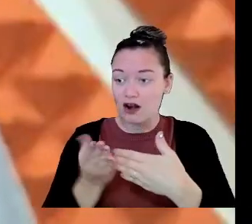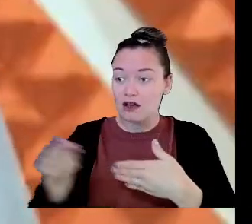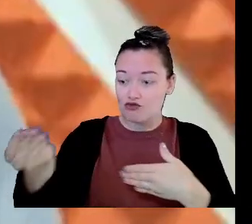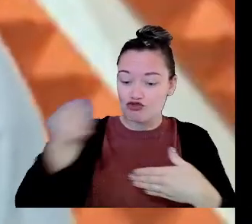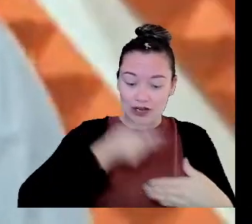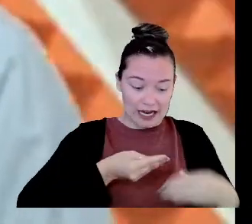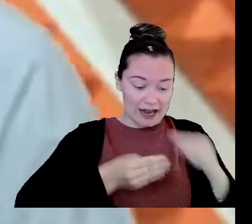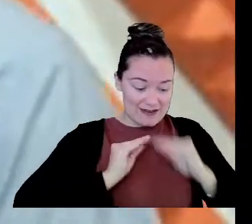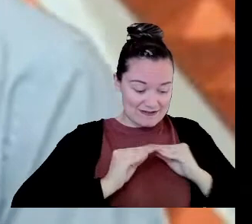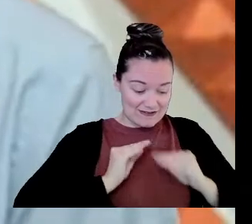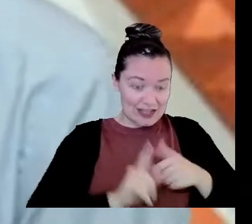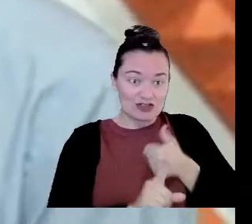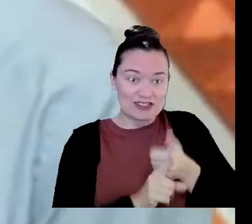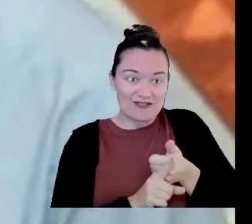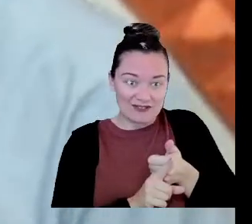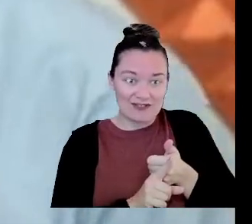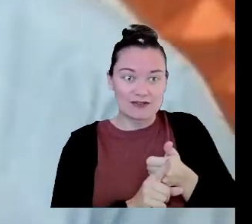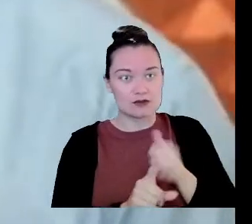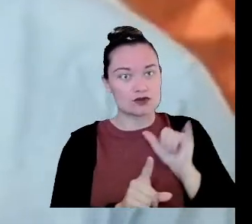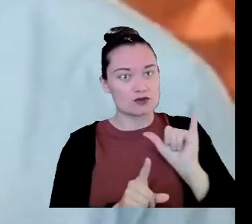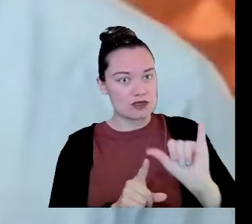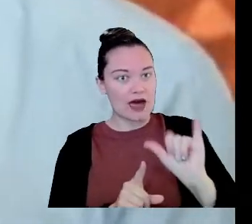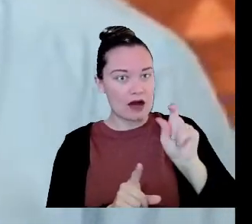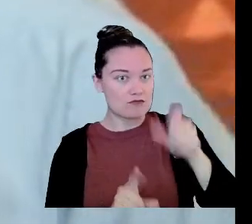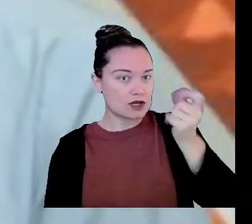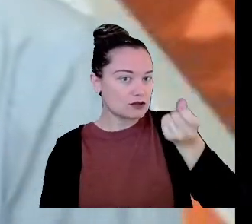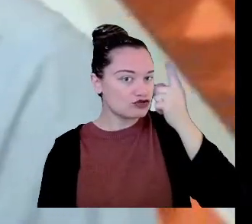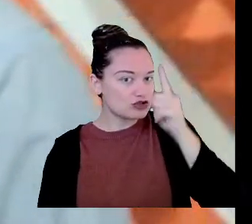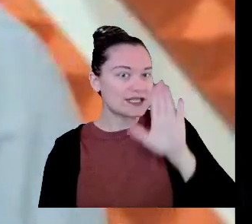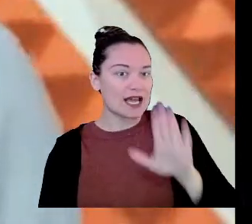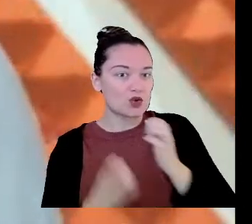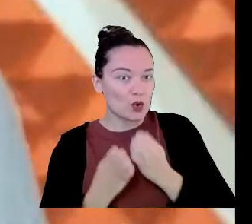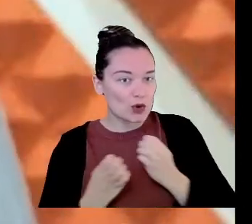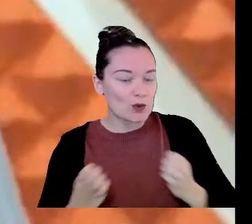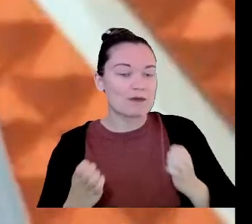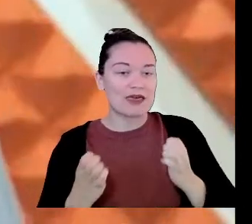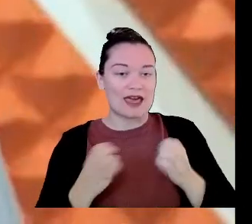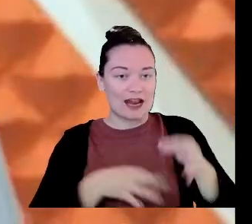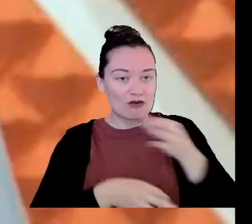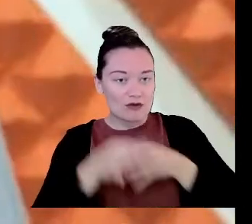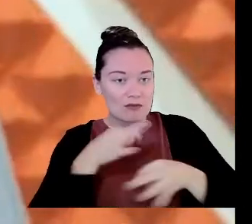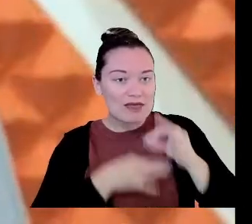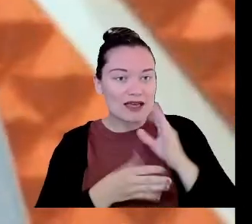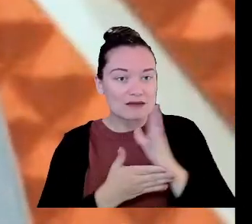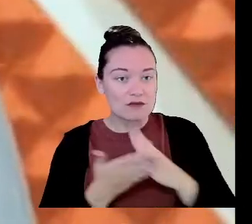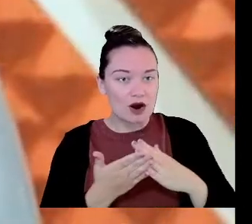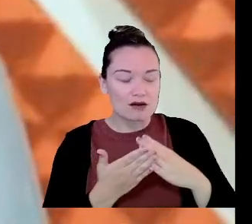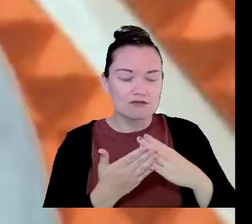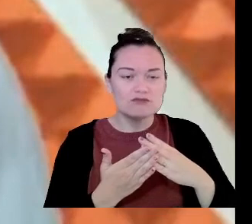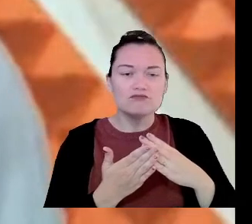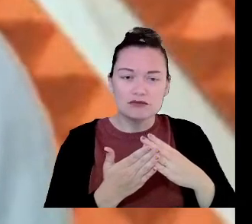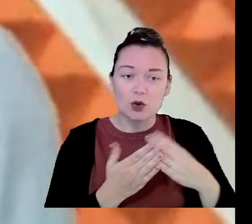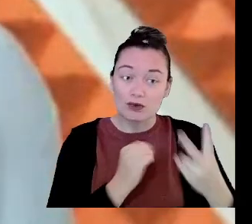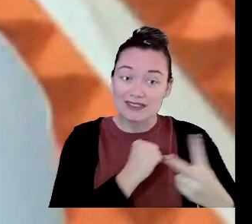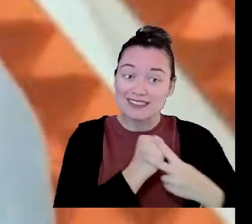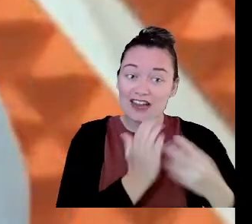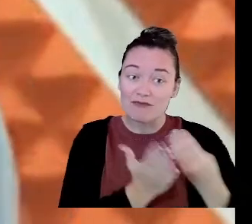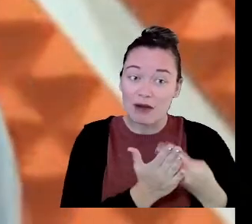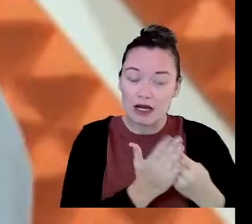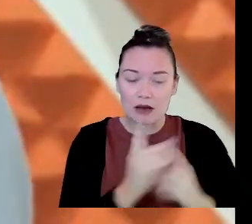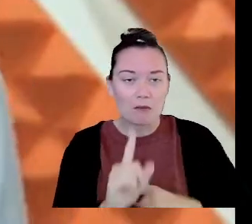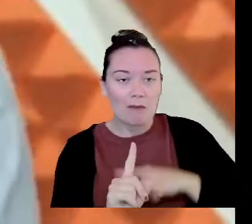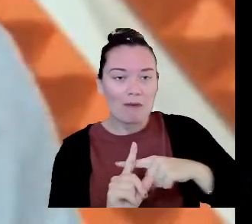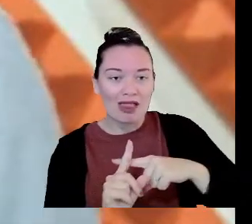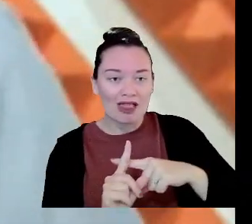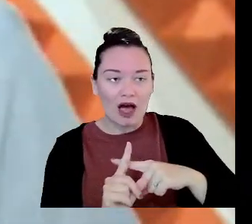So that's something that farmers are very up to date on and are able to do, because one, it saves you money, and two, you don't have time